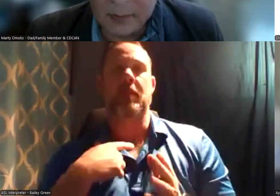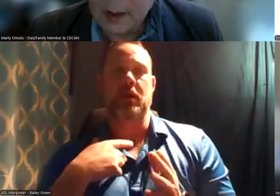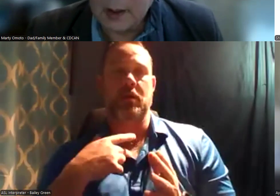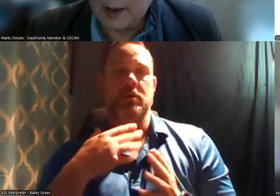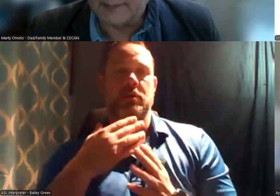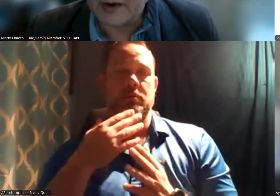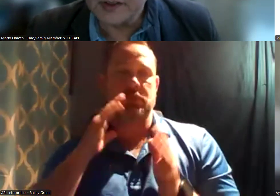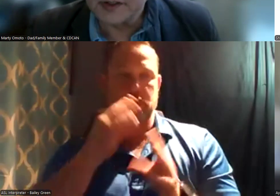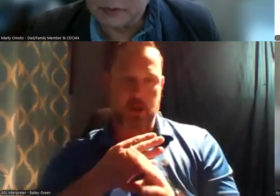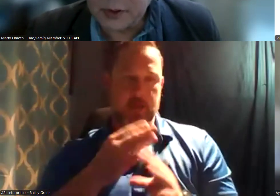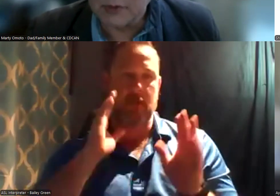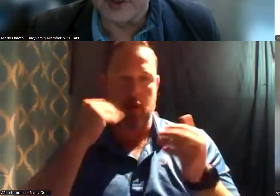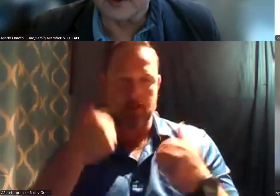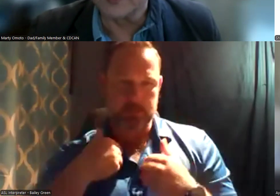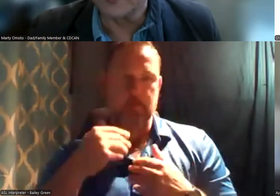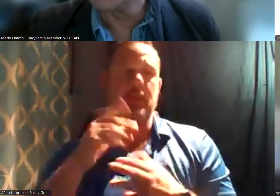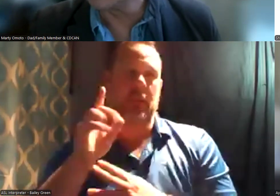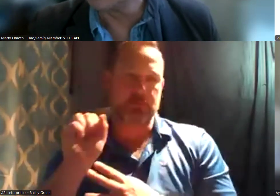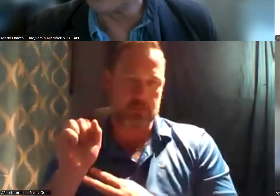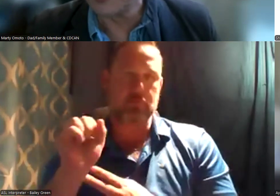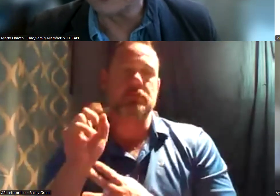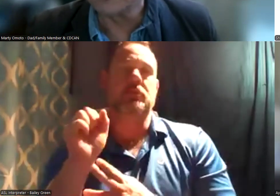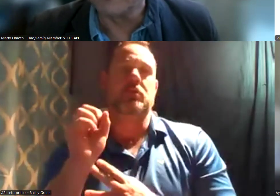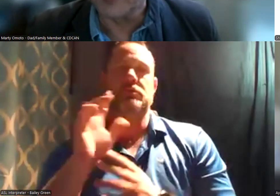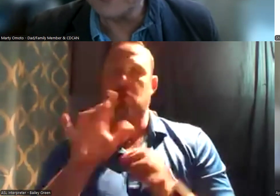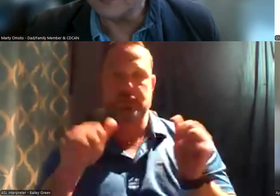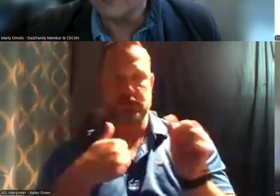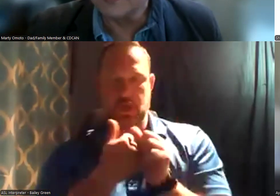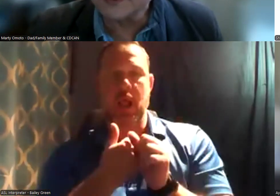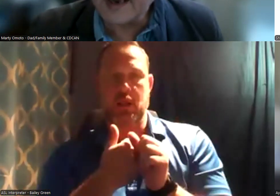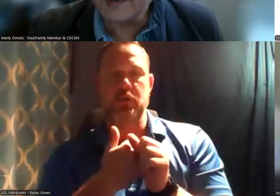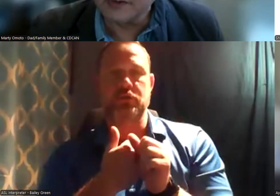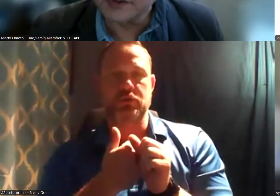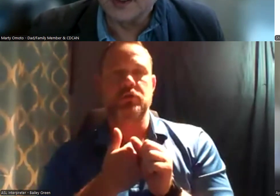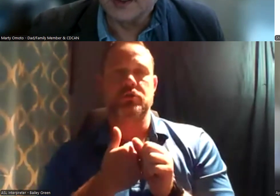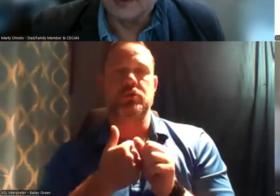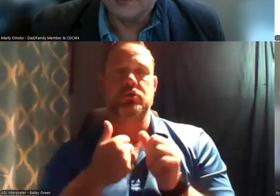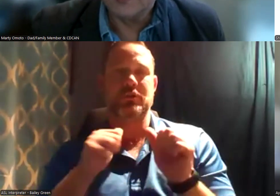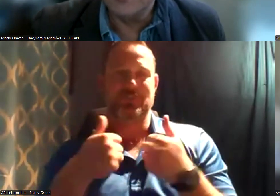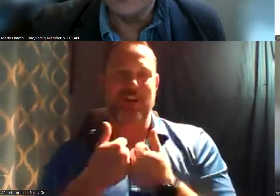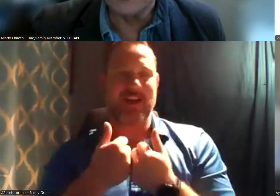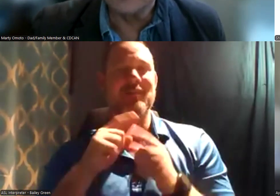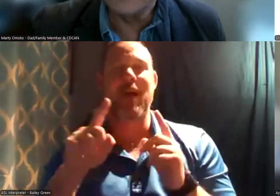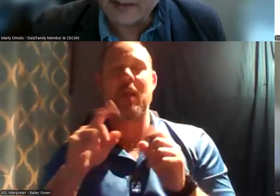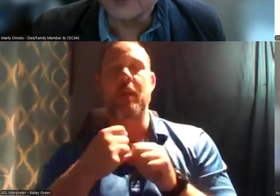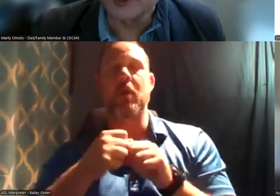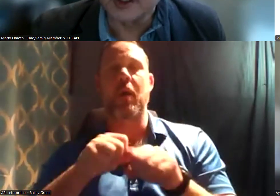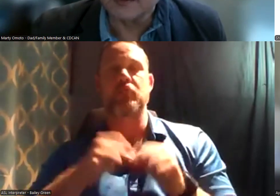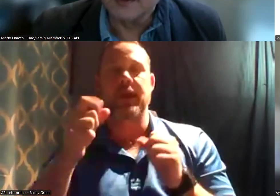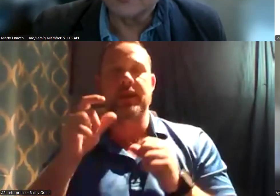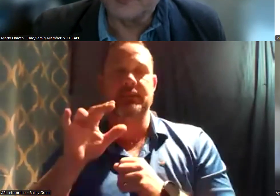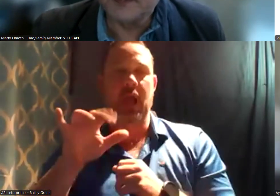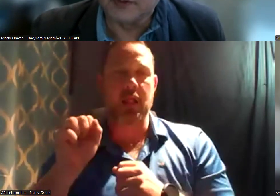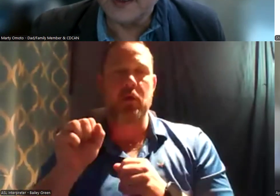Down syndrome. Housing is so critical and always is a challenge, but breaking the silos is